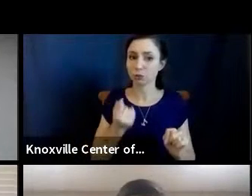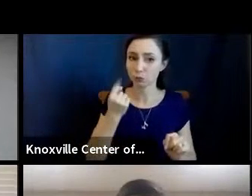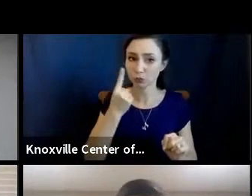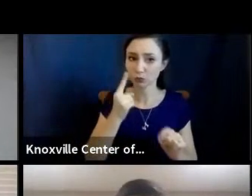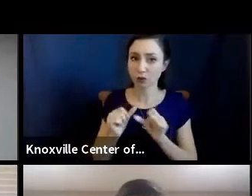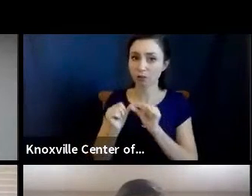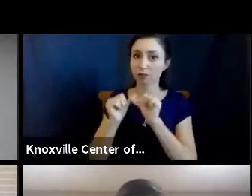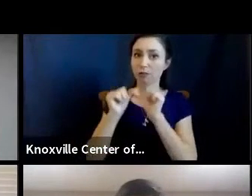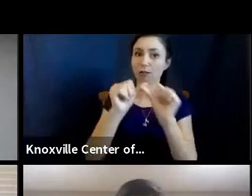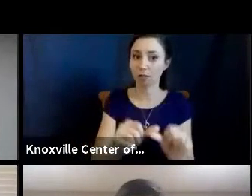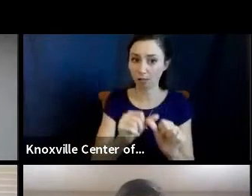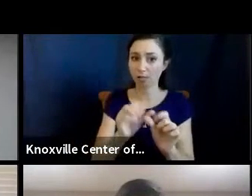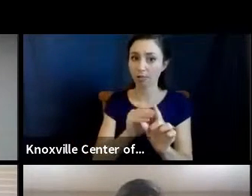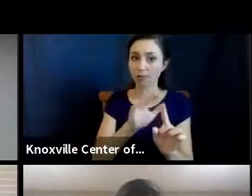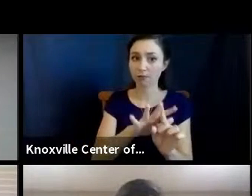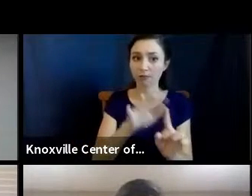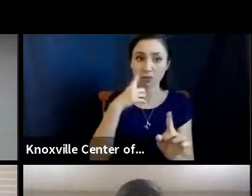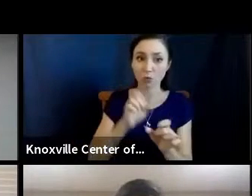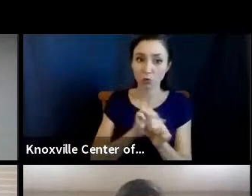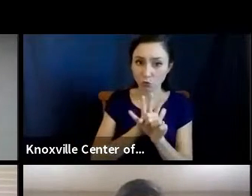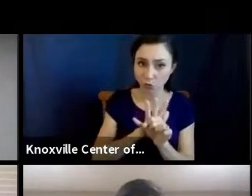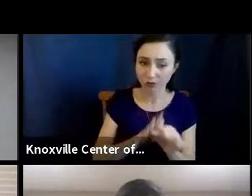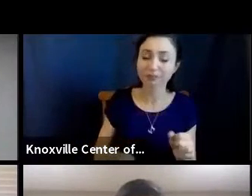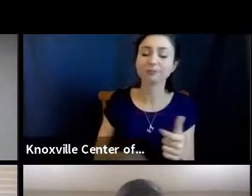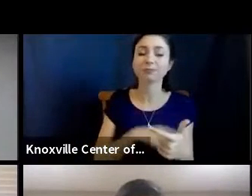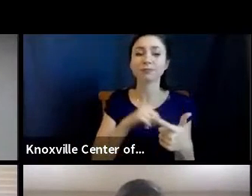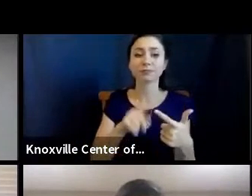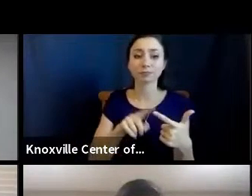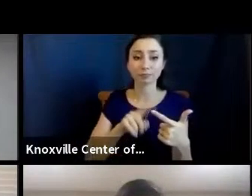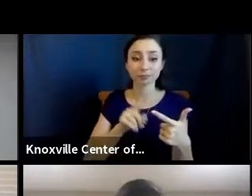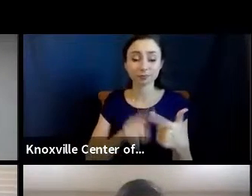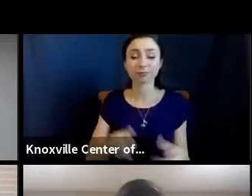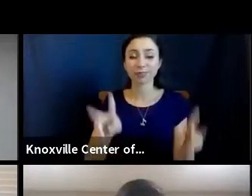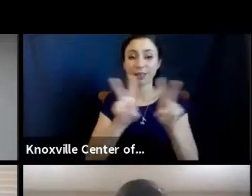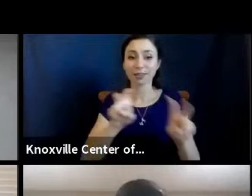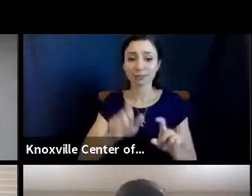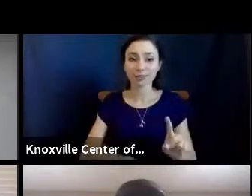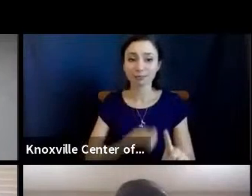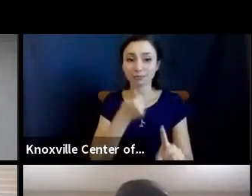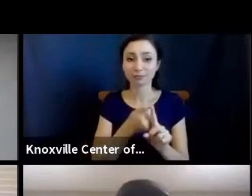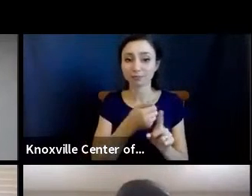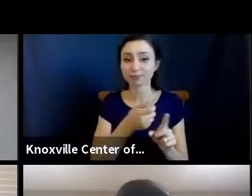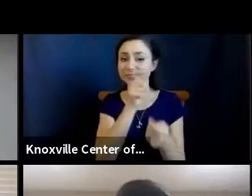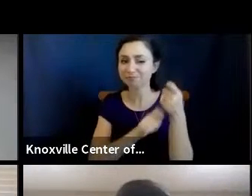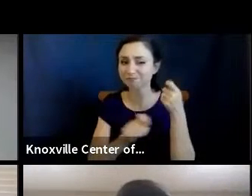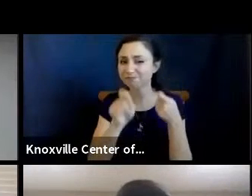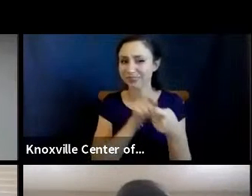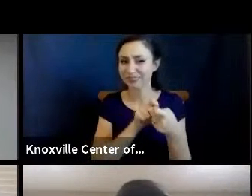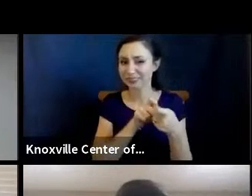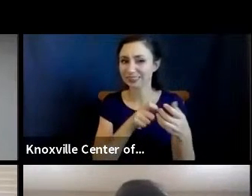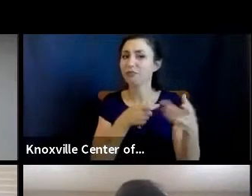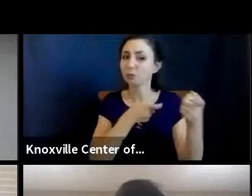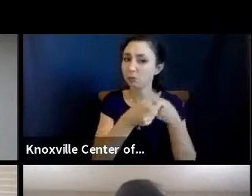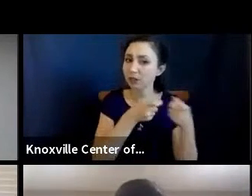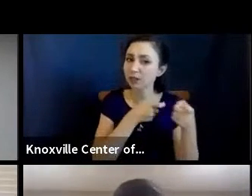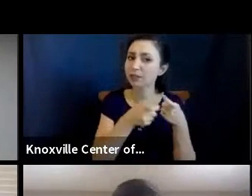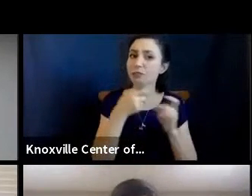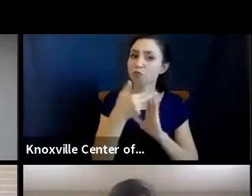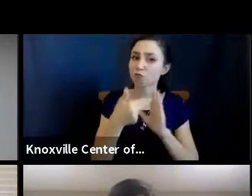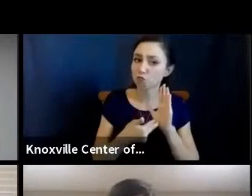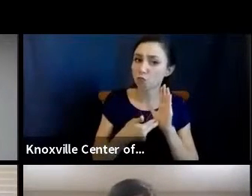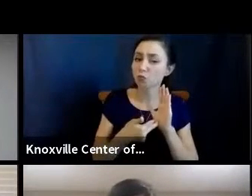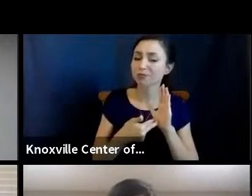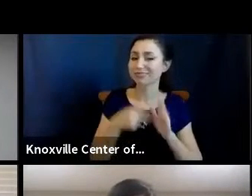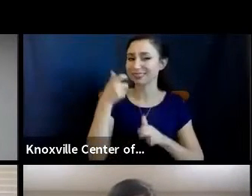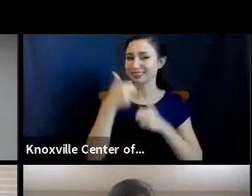of COVID-19. And second, assessing the impact of a particular regulation is difficult because there's no such thing